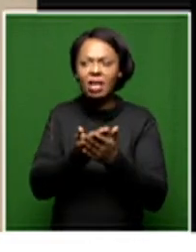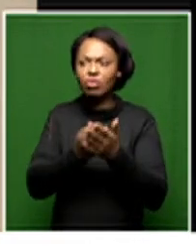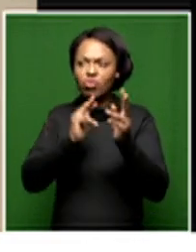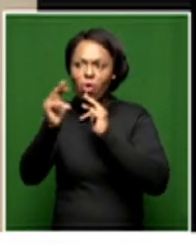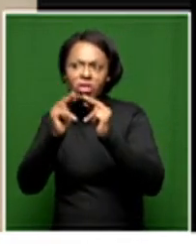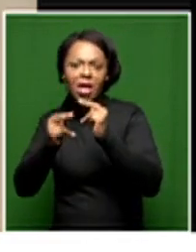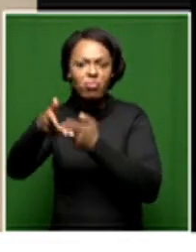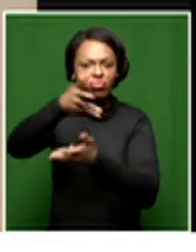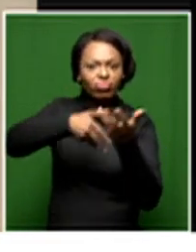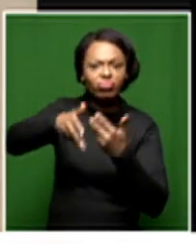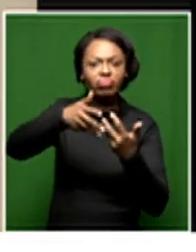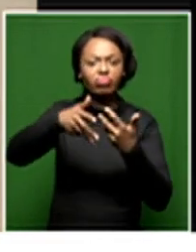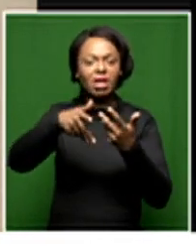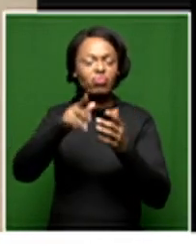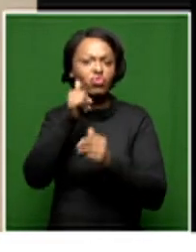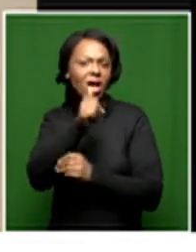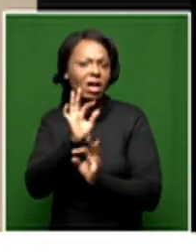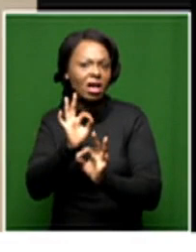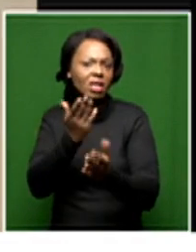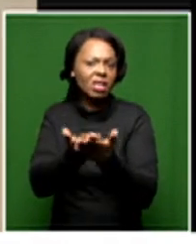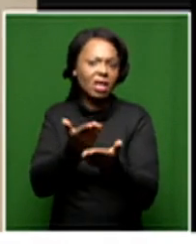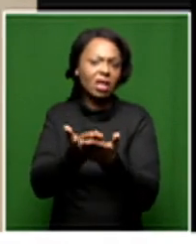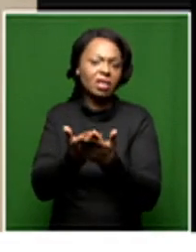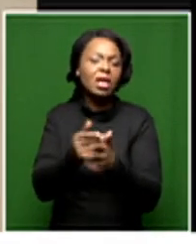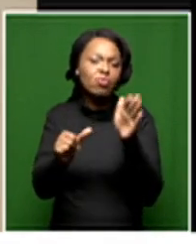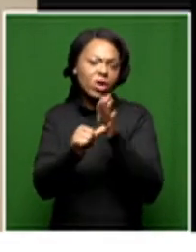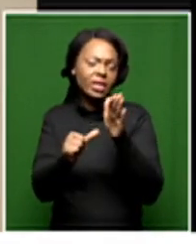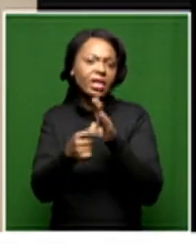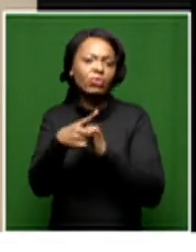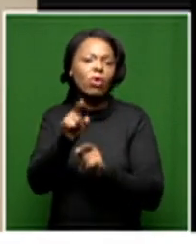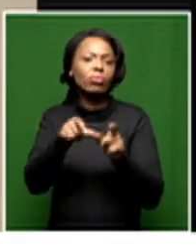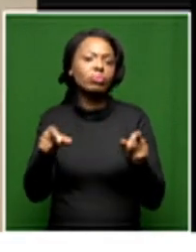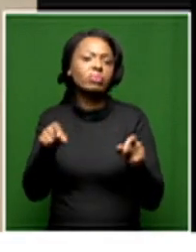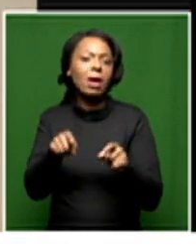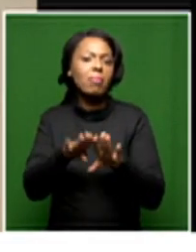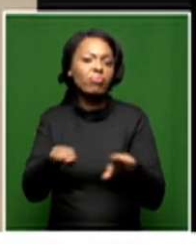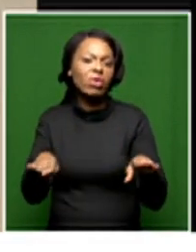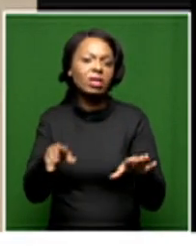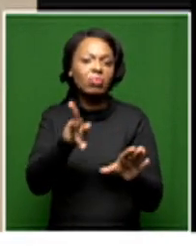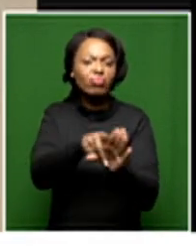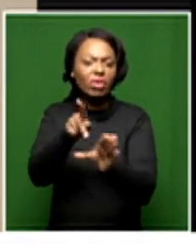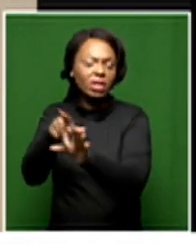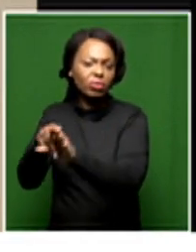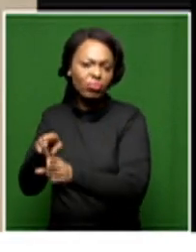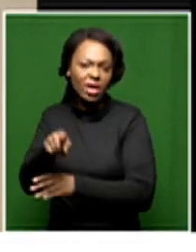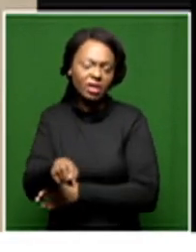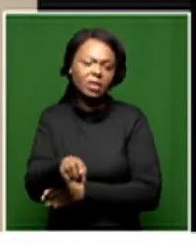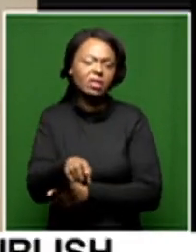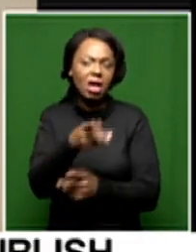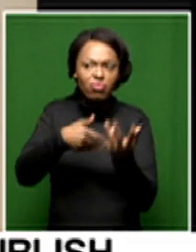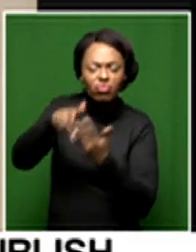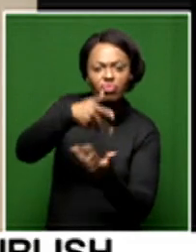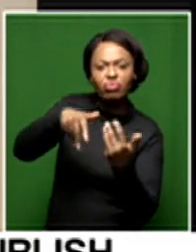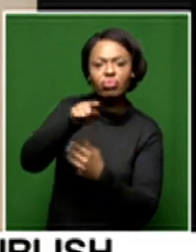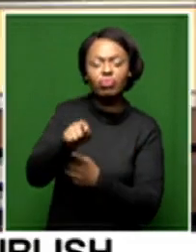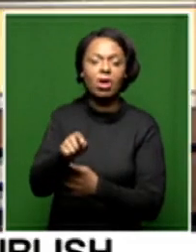we really do believe that it's critical for our children to be able to participate and play a meaningful role in society. So